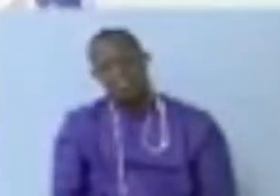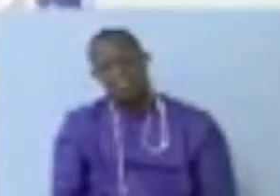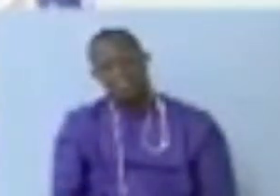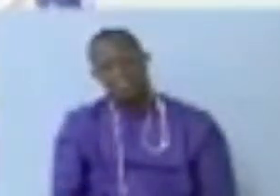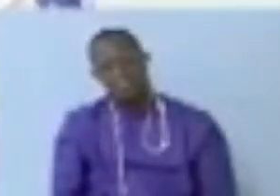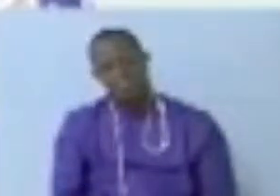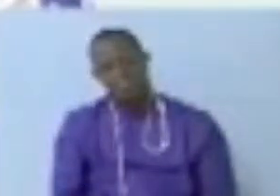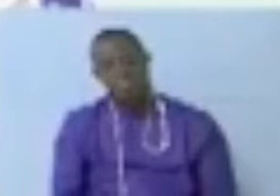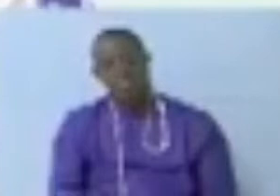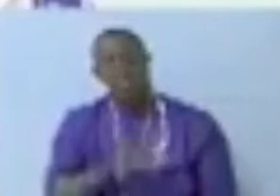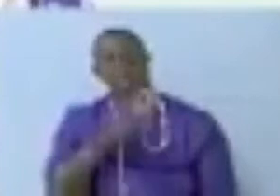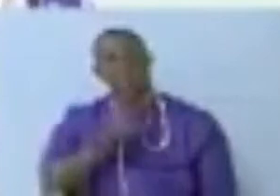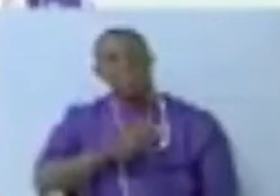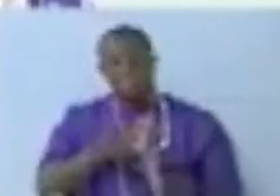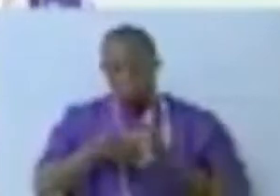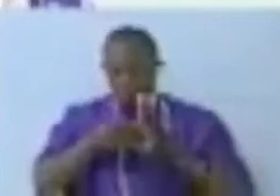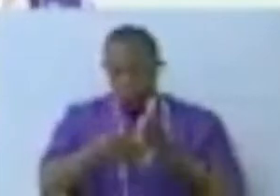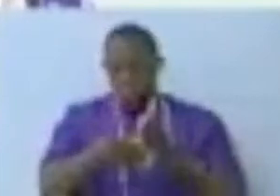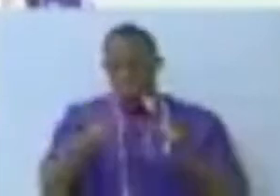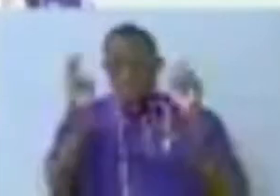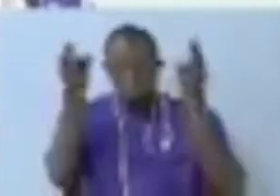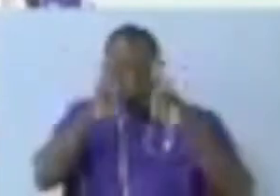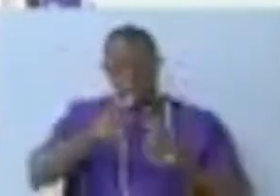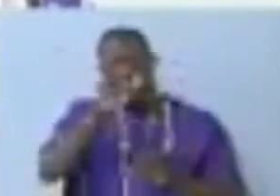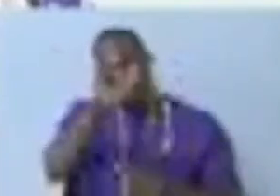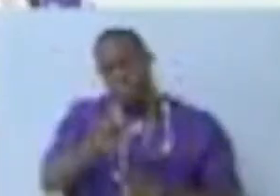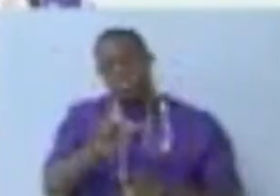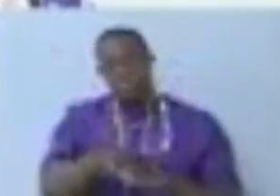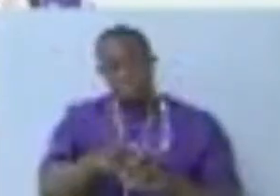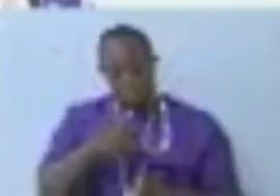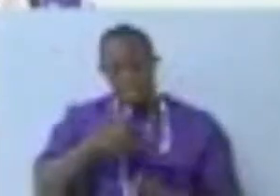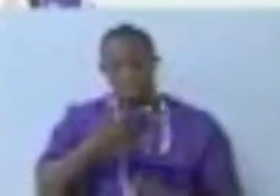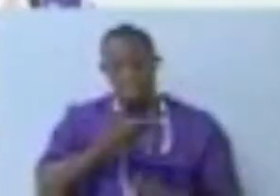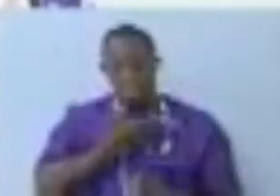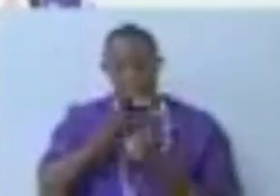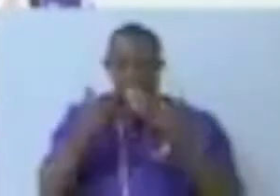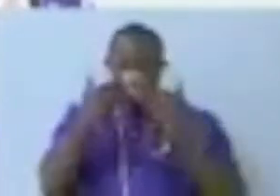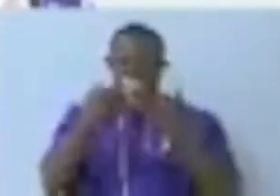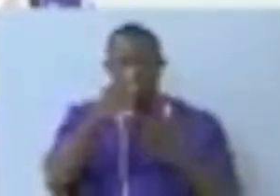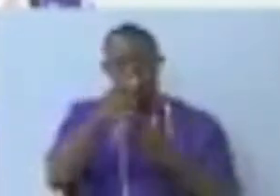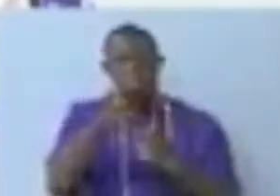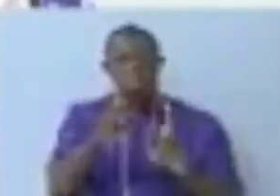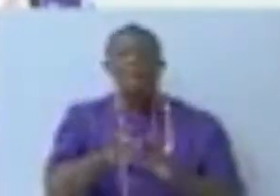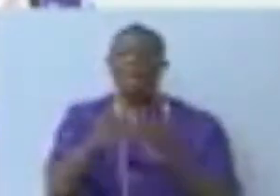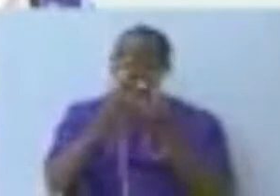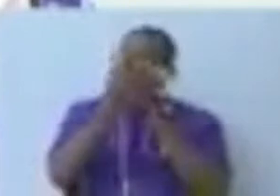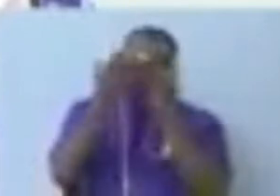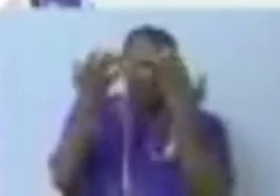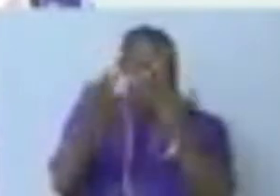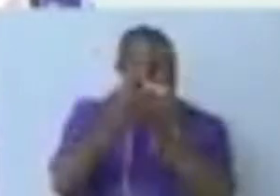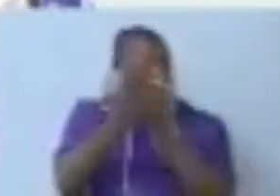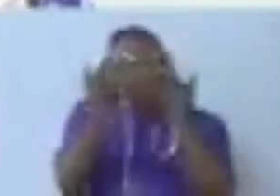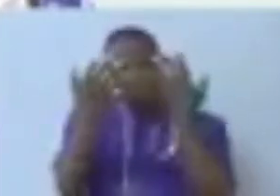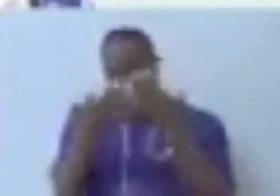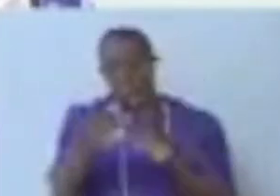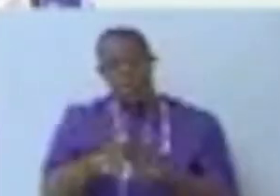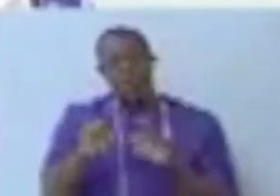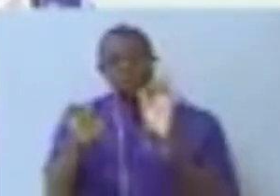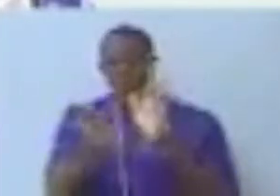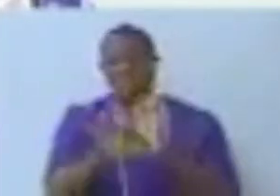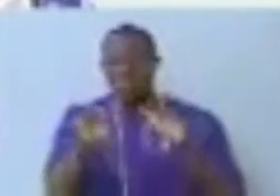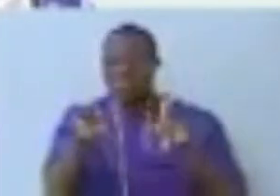Mr. Lead Counsel. I have told you over and over, and I maintain the same position.